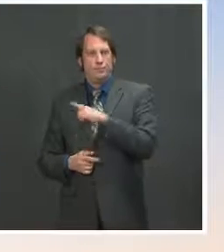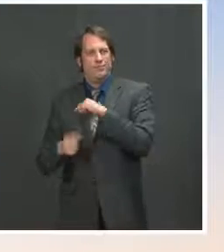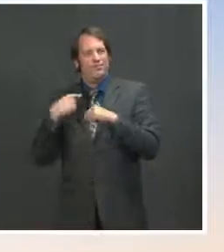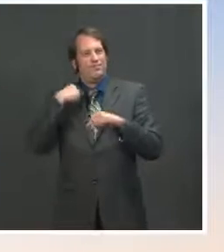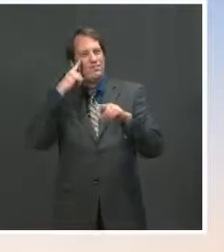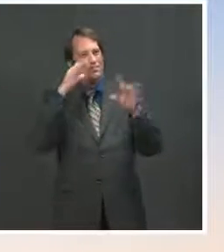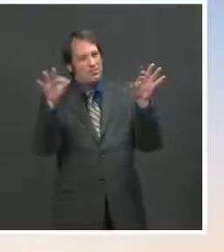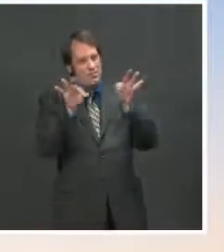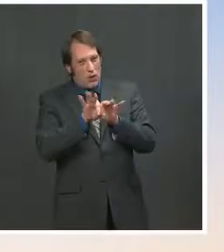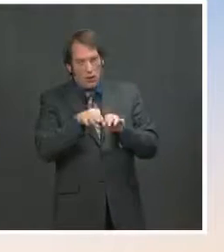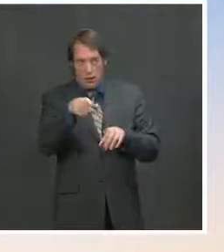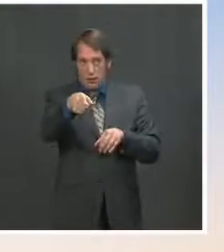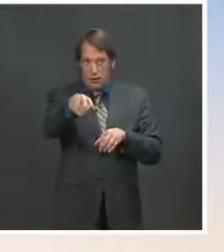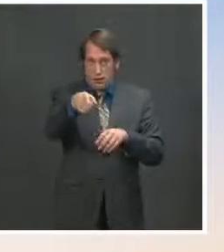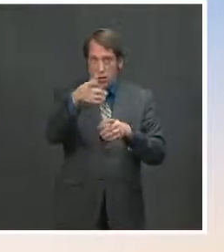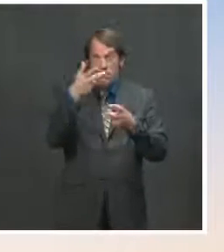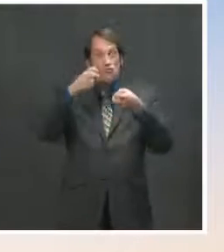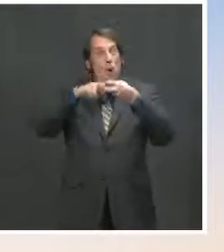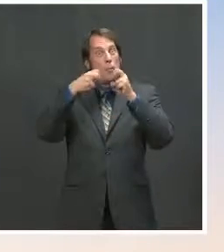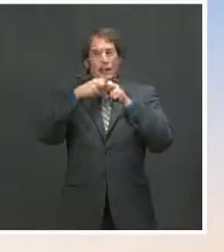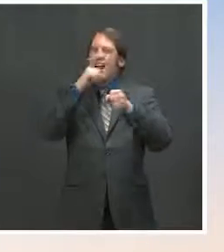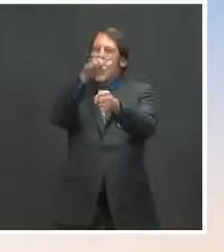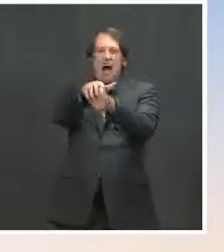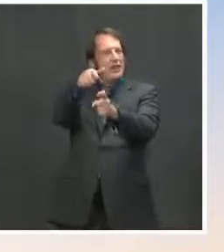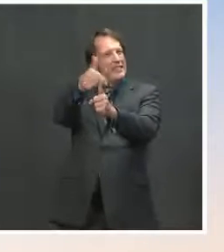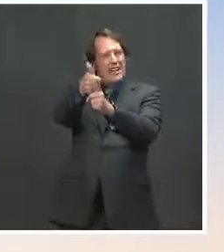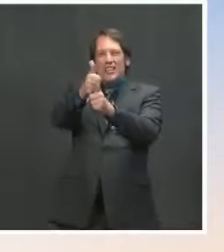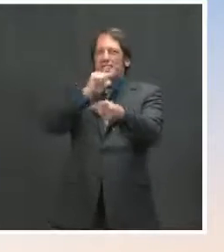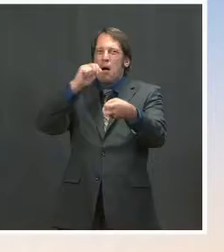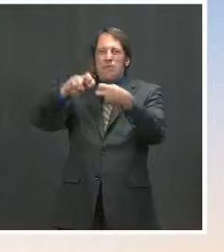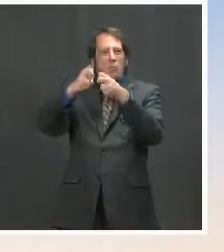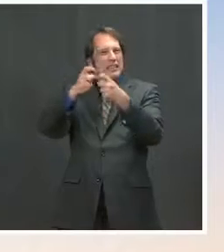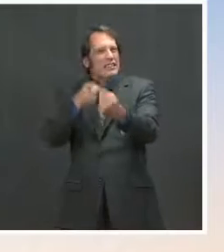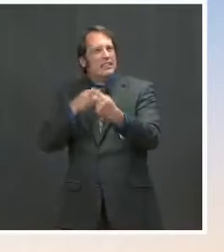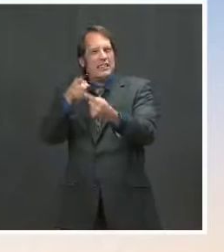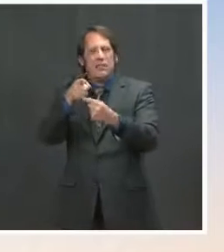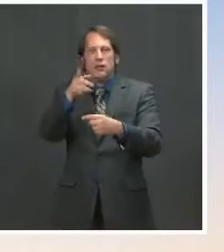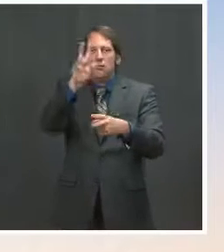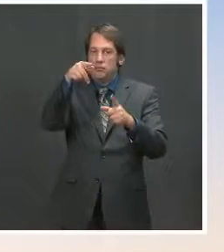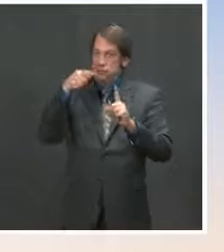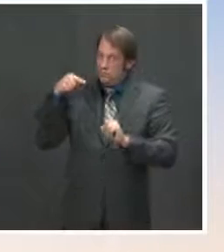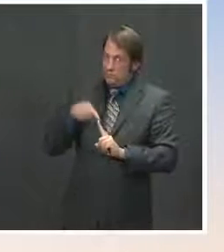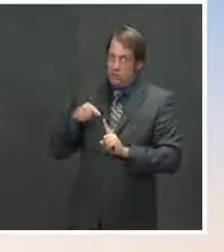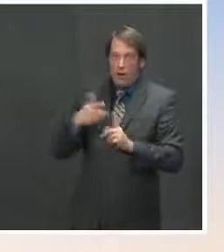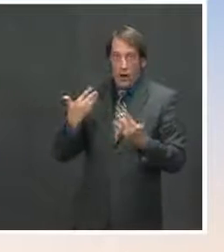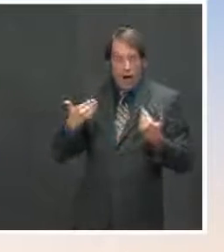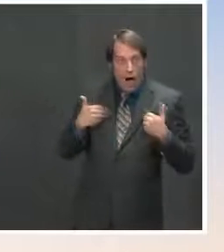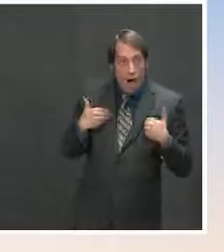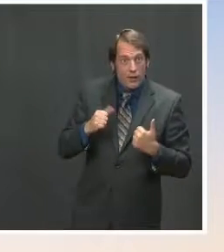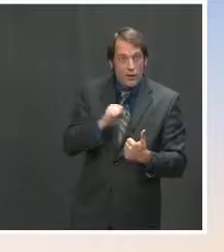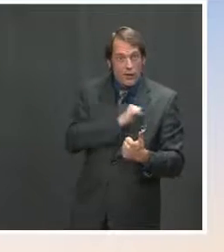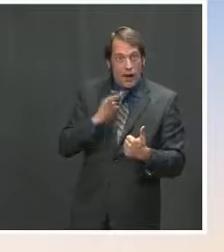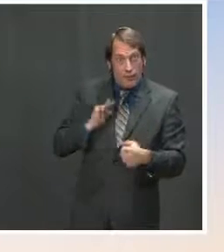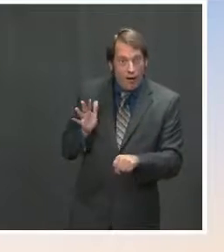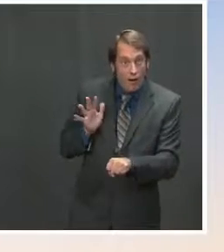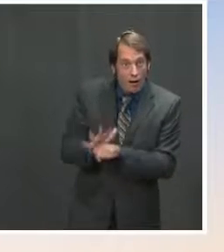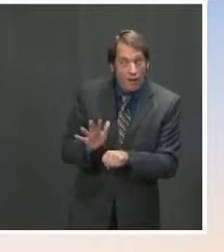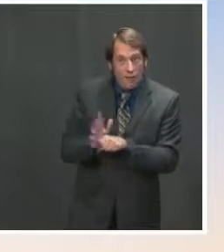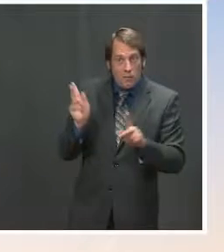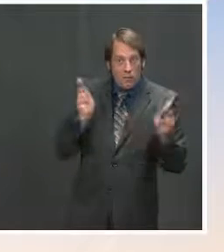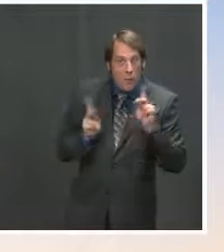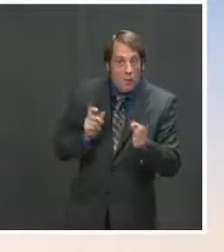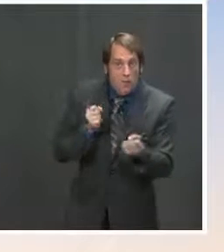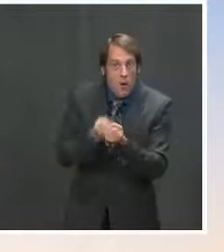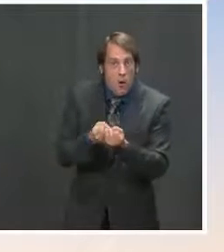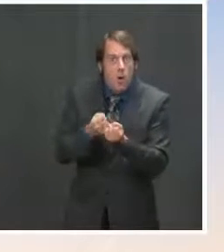to process, the funding, the staffing, and welcome refugees in. The cap is a number that anyone can set.